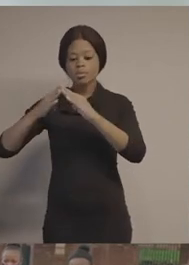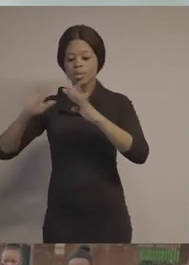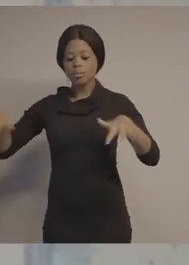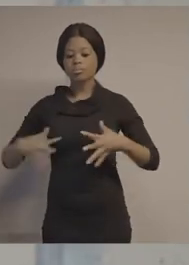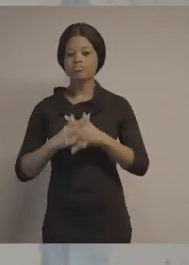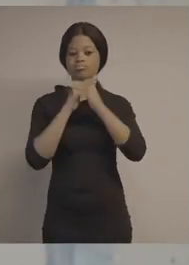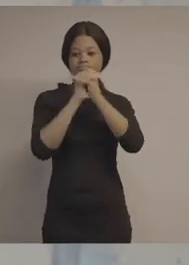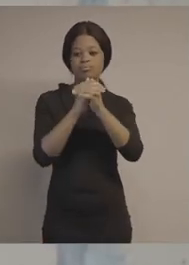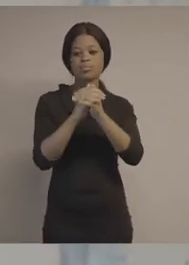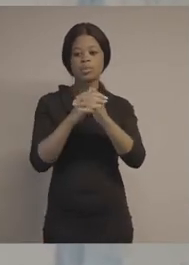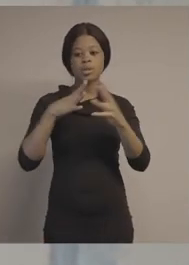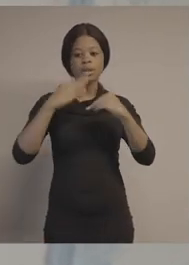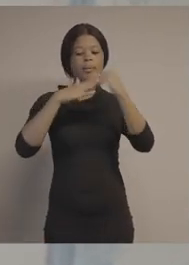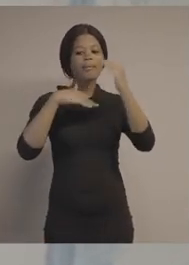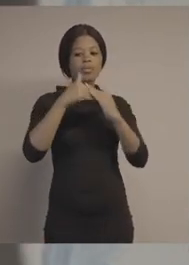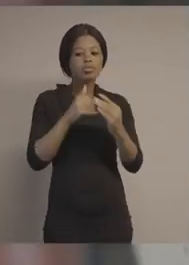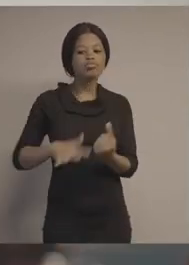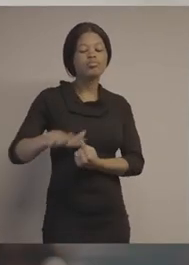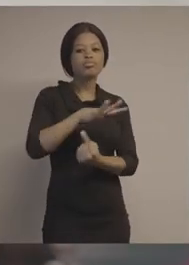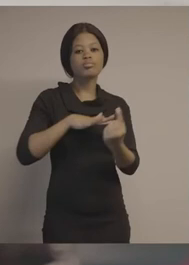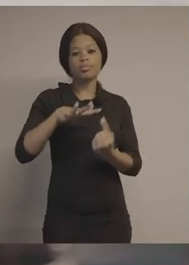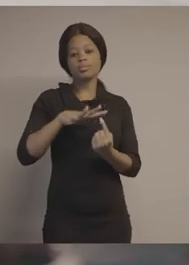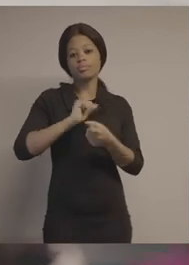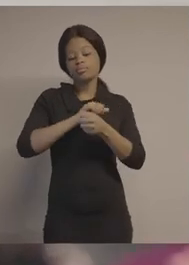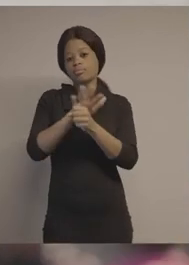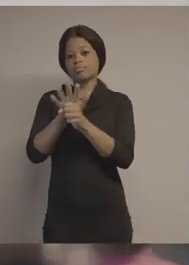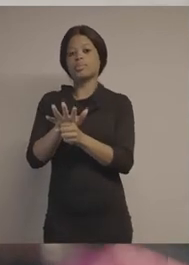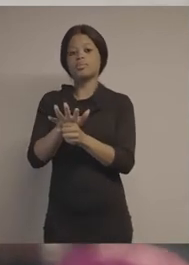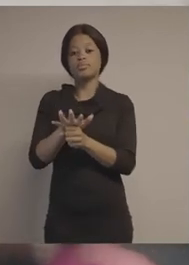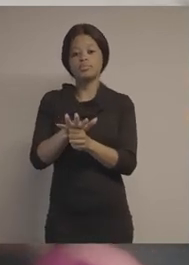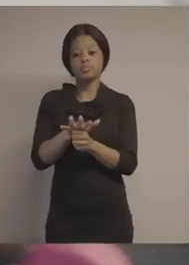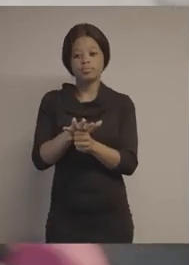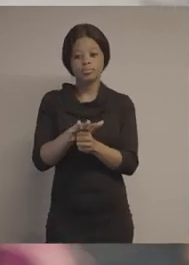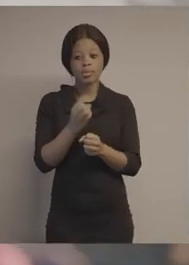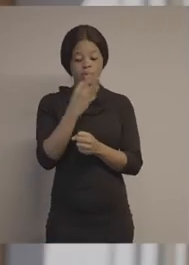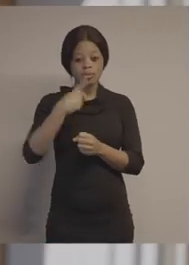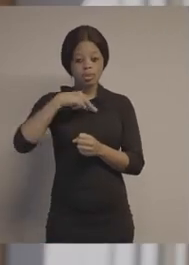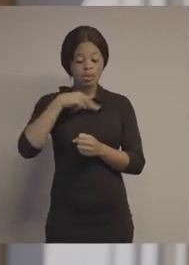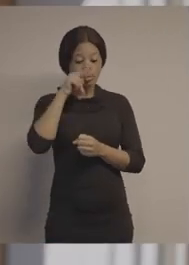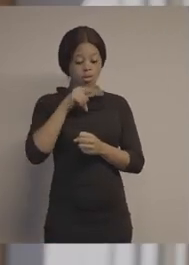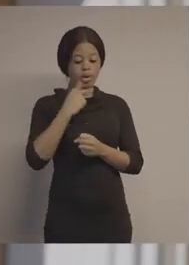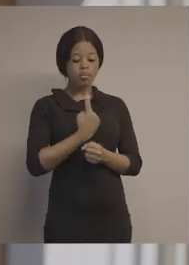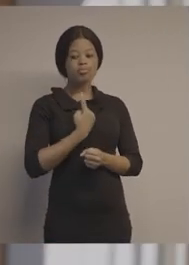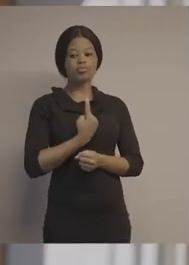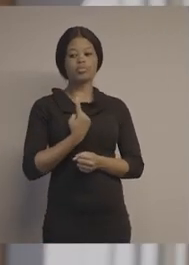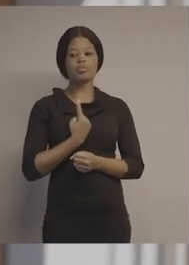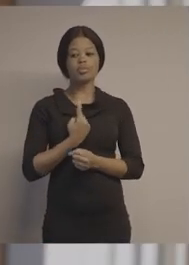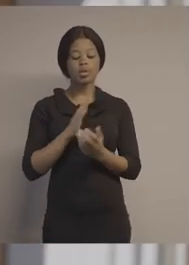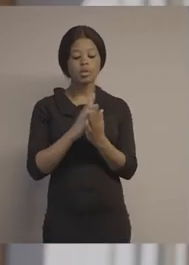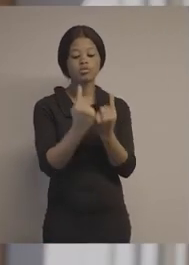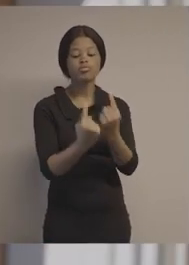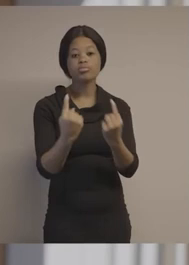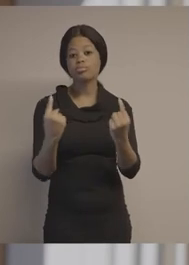staan saam. Ons kyk na mekaar. Dit is 'n bou-bou situasie in die COVID-epidemie. Ek meen, as ons nie na onsself kan